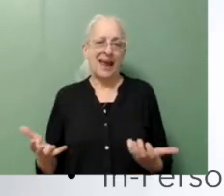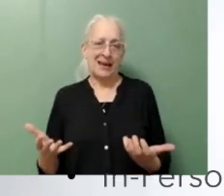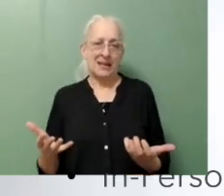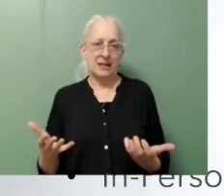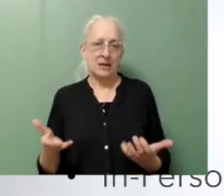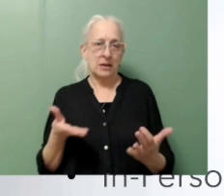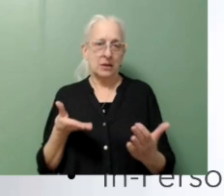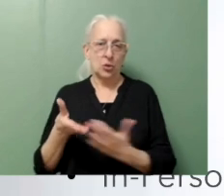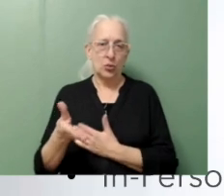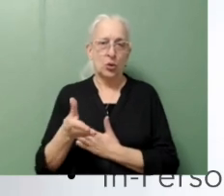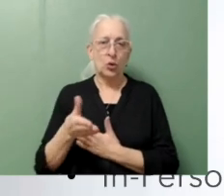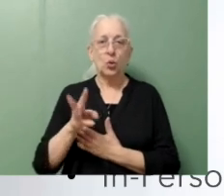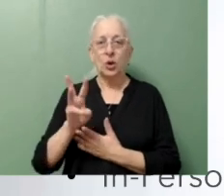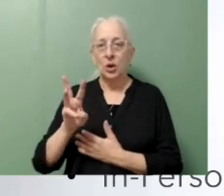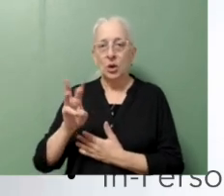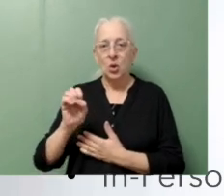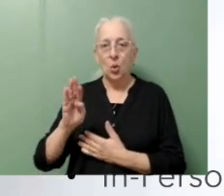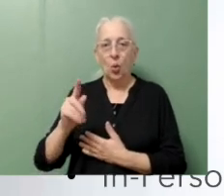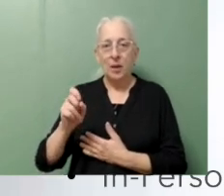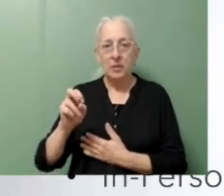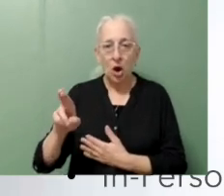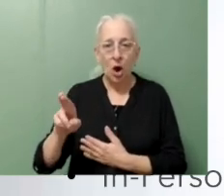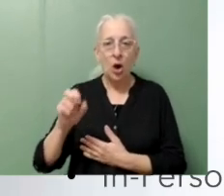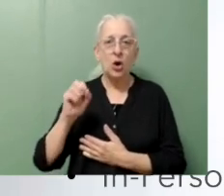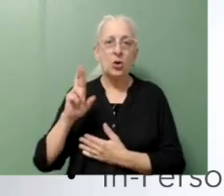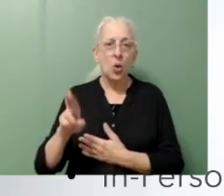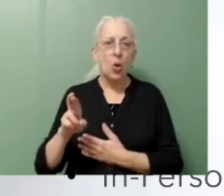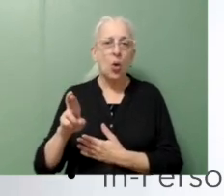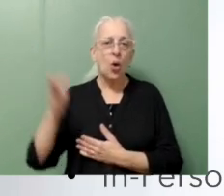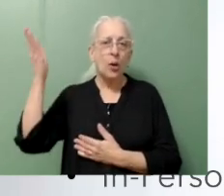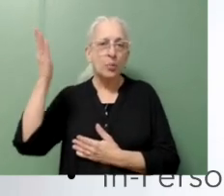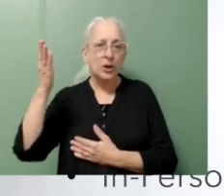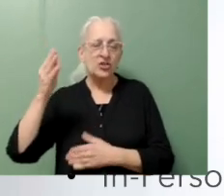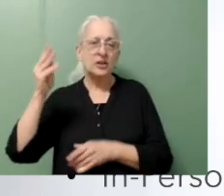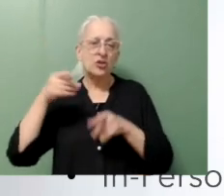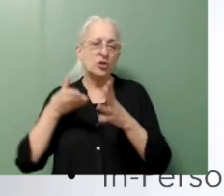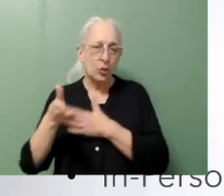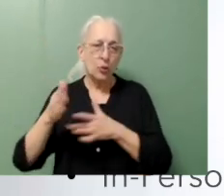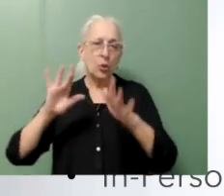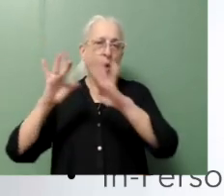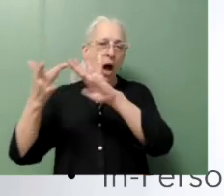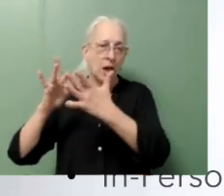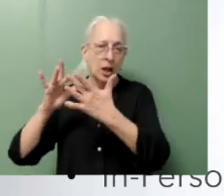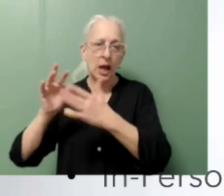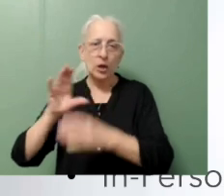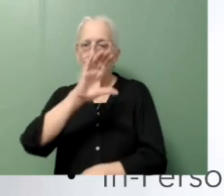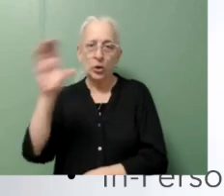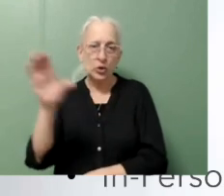via webinars or any presentations that were given at workshops via online or Zoom as this meeting, or any sort